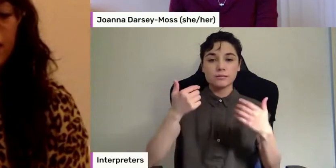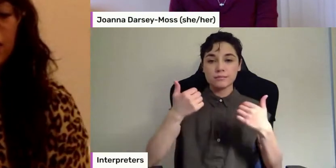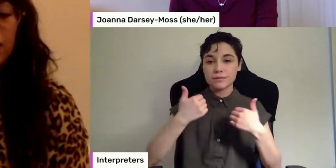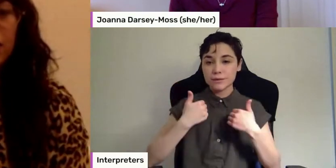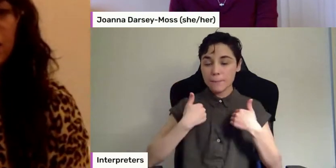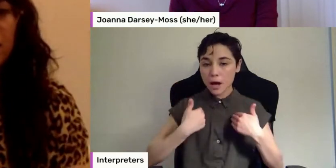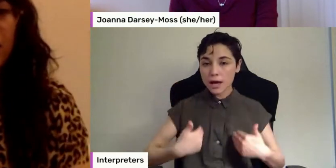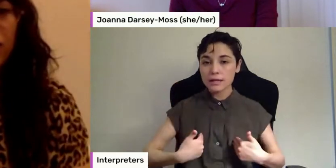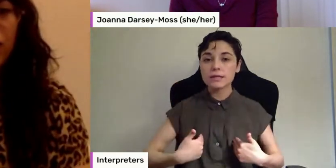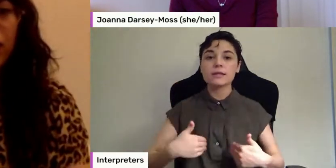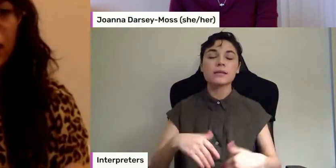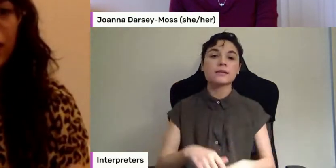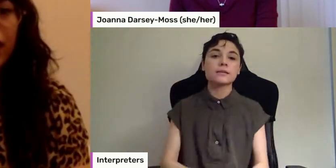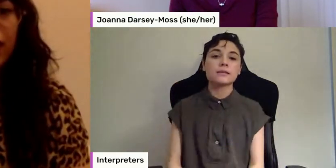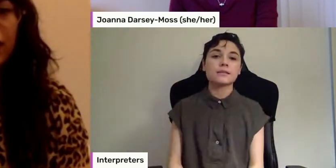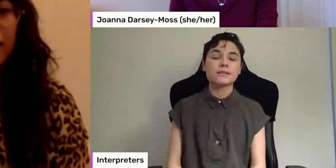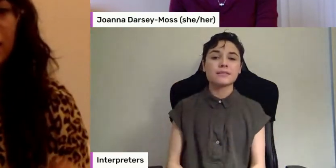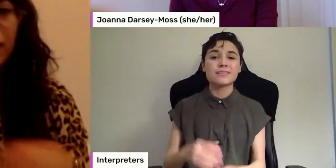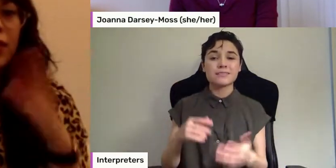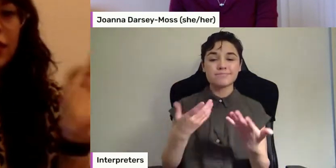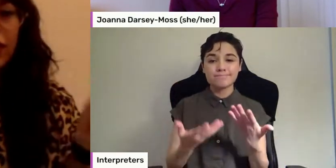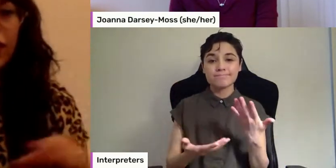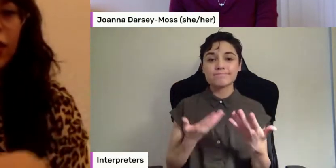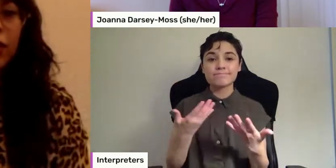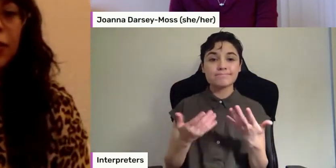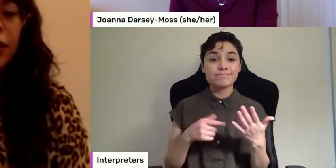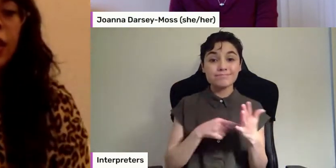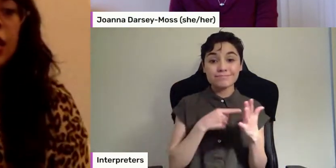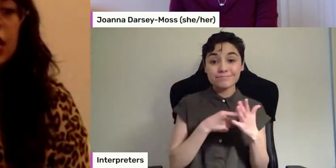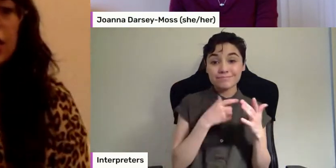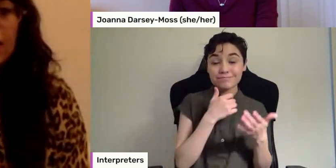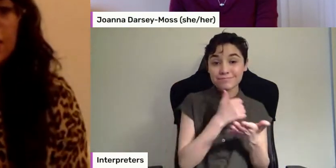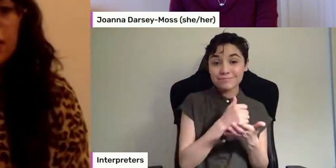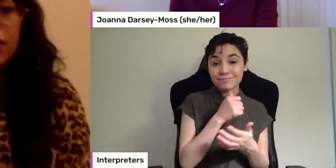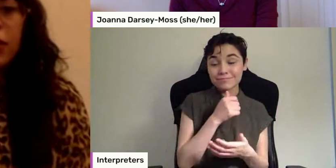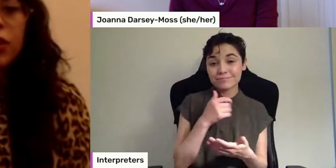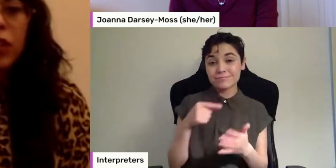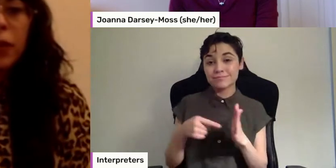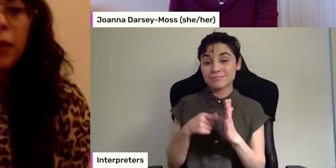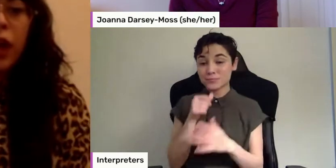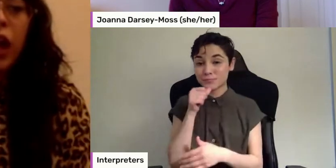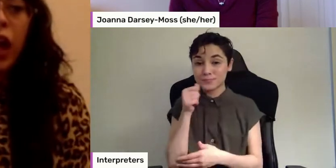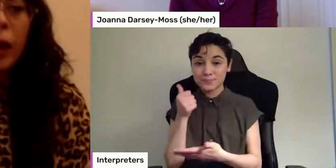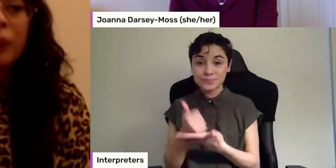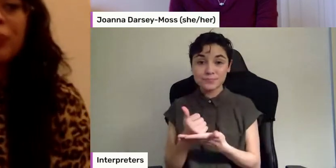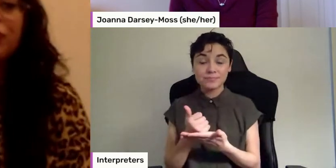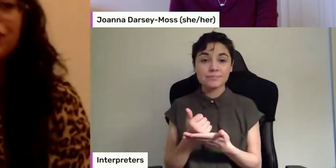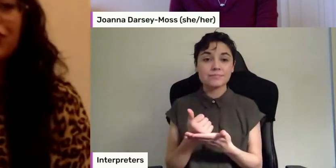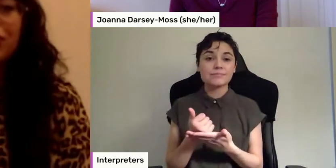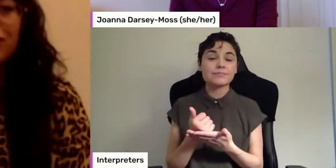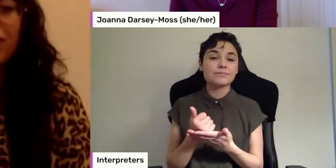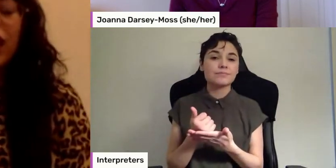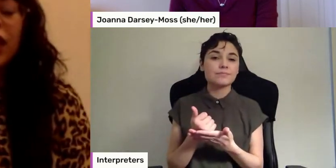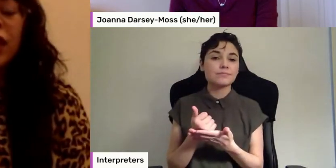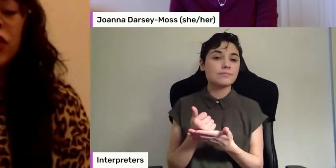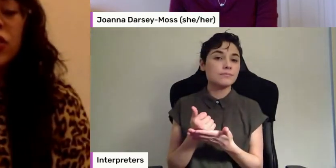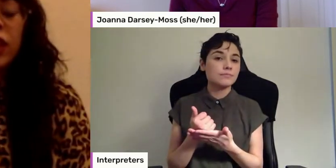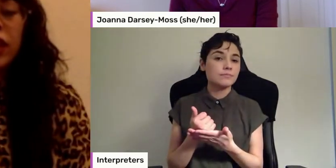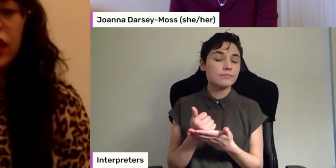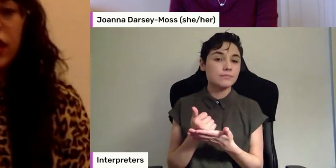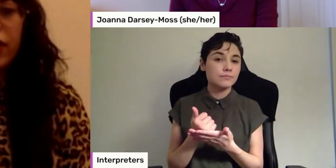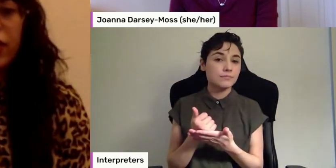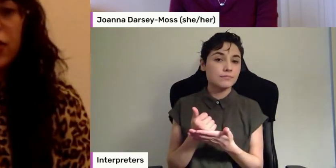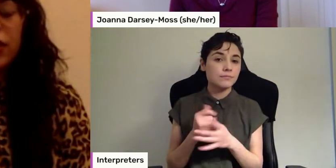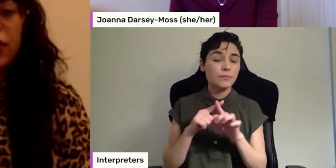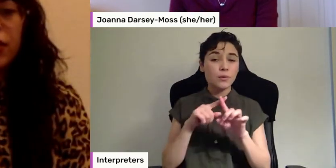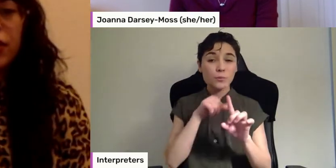is sometimes not helpful anyway. It can be based in a lot of systems of oppression. But I think just